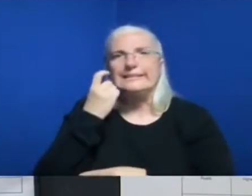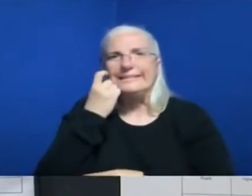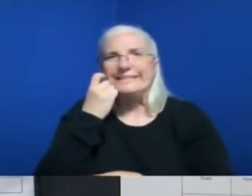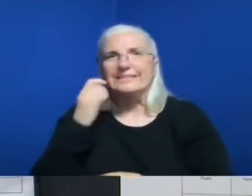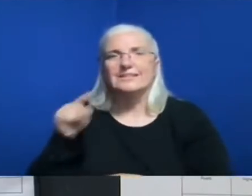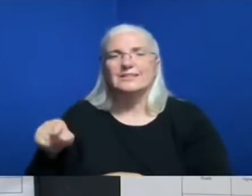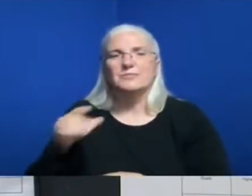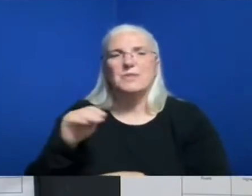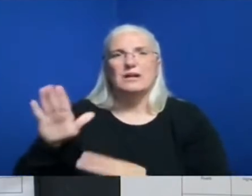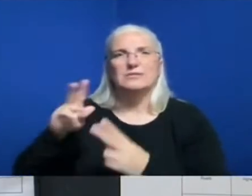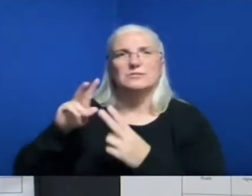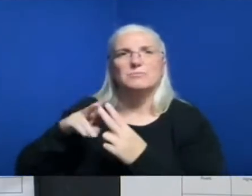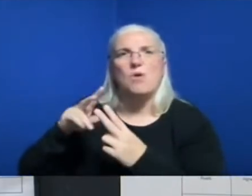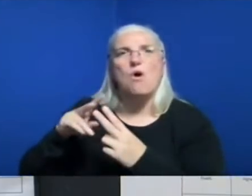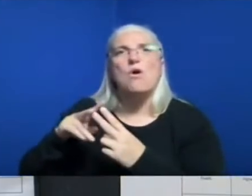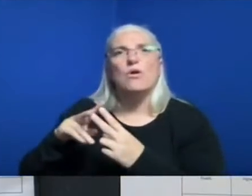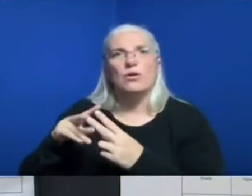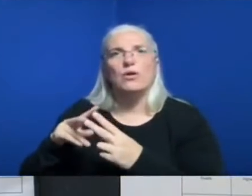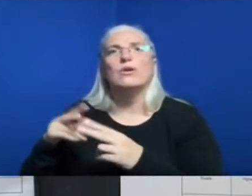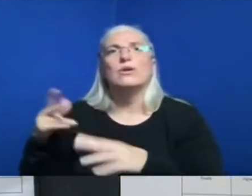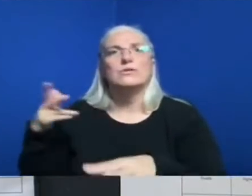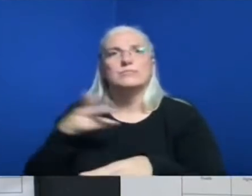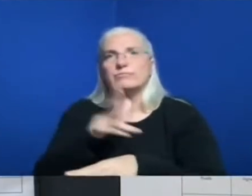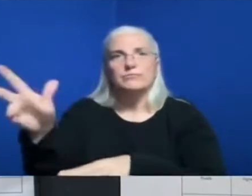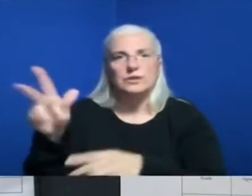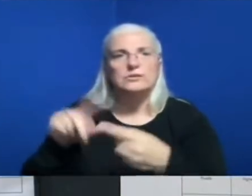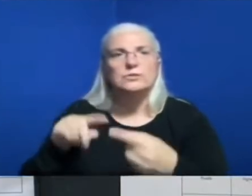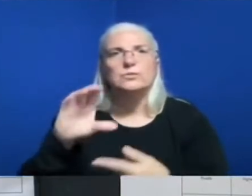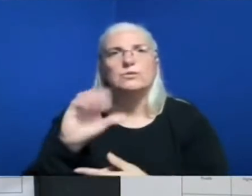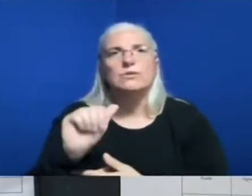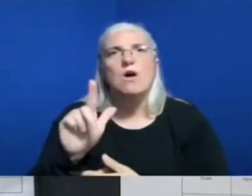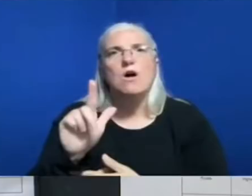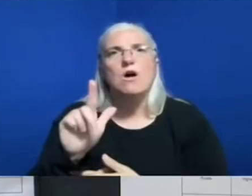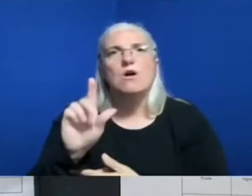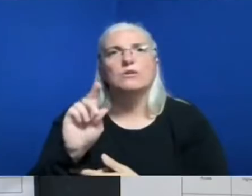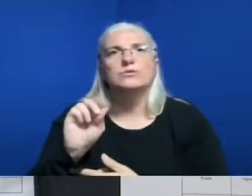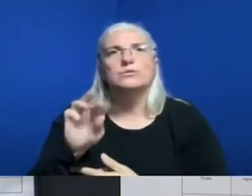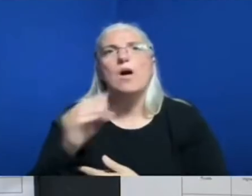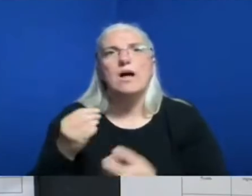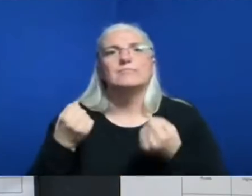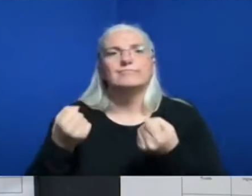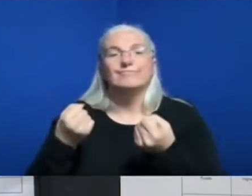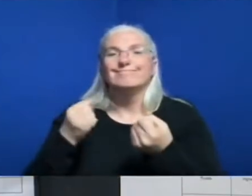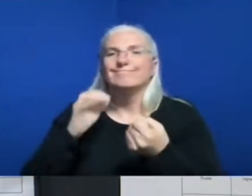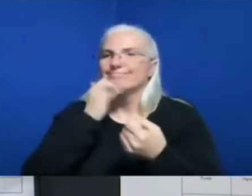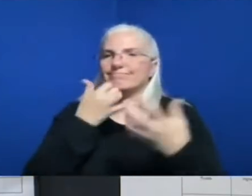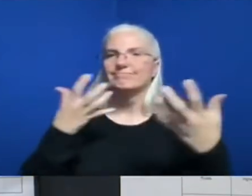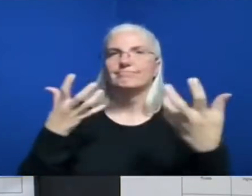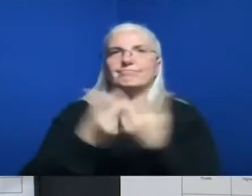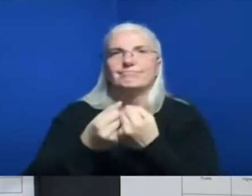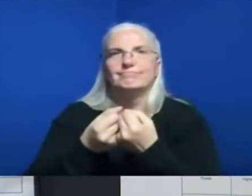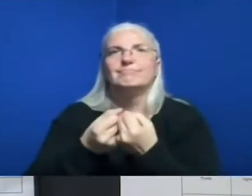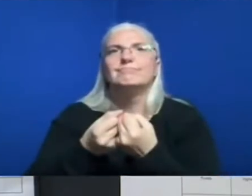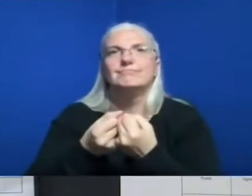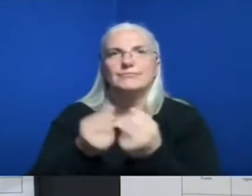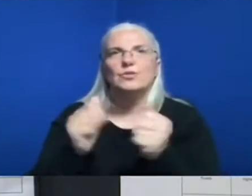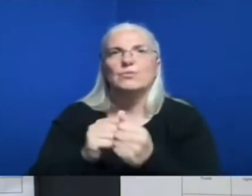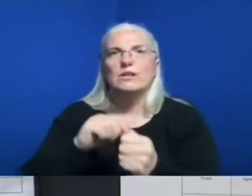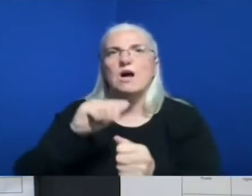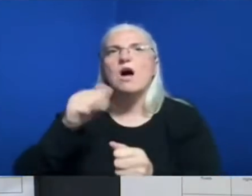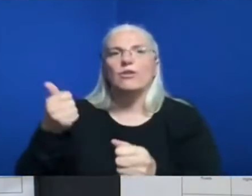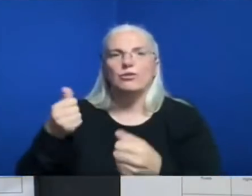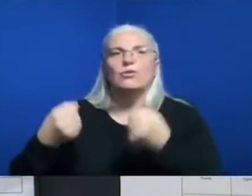as Lima officers when they were involved in a head-on traffic collision with another vehicle that sent him and his partner to the